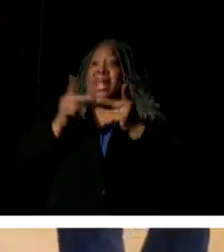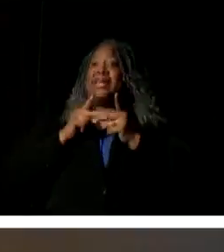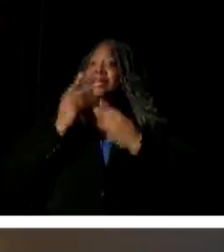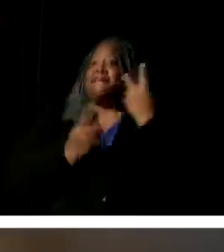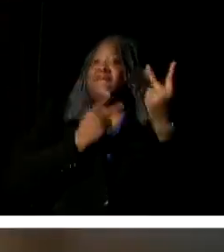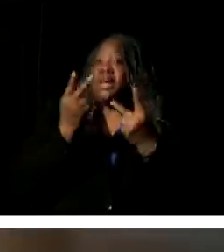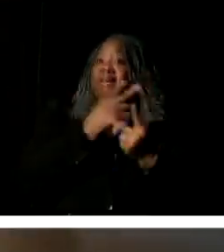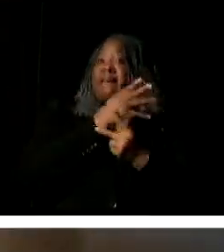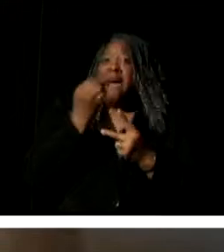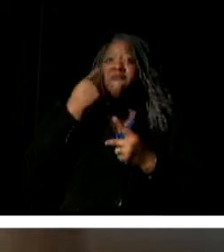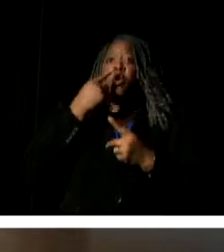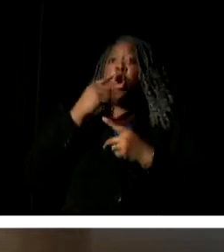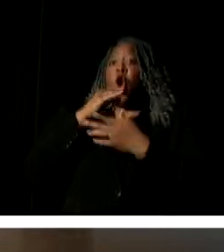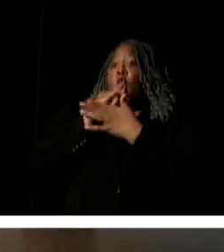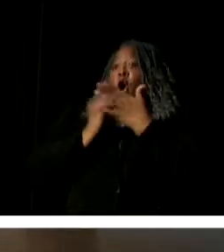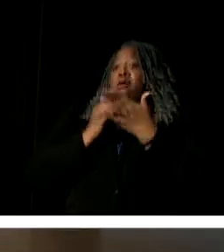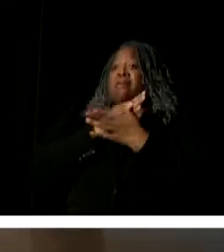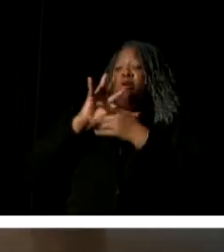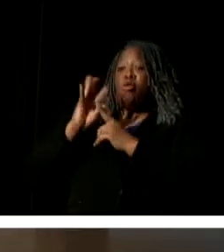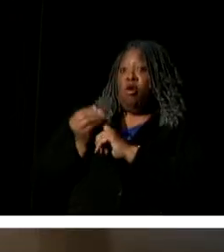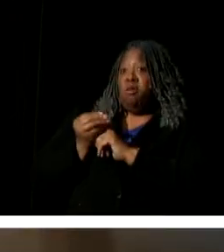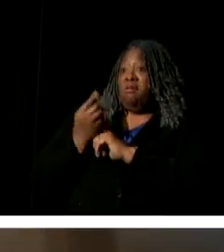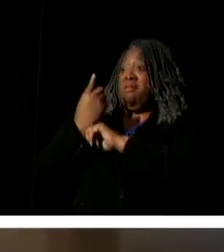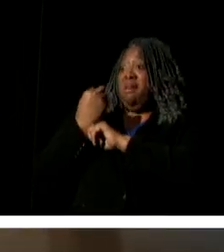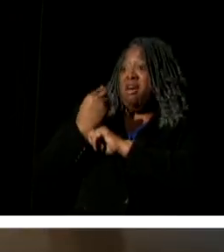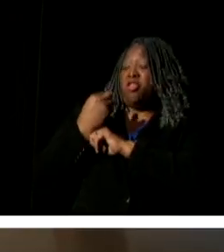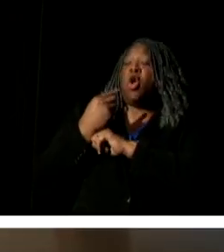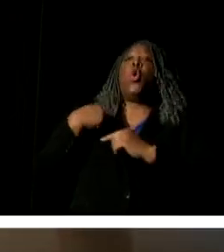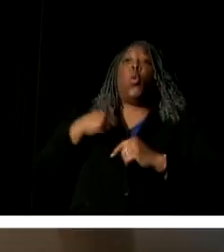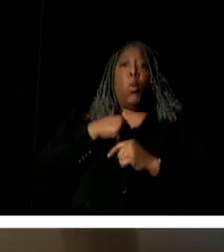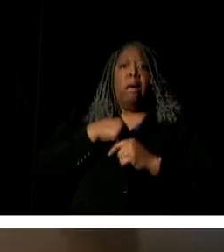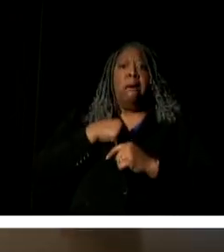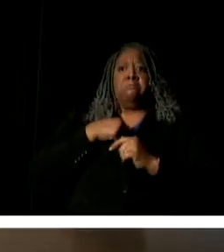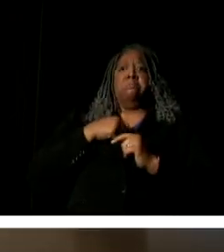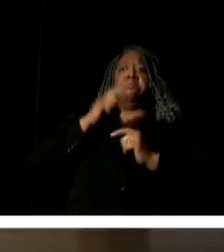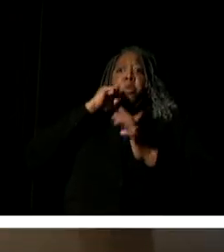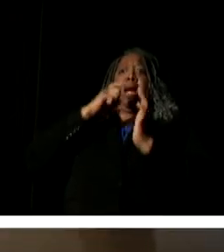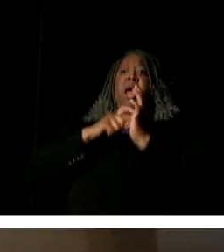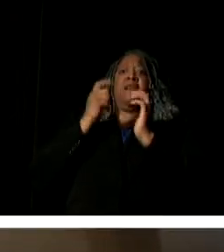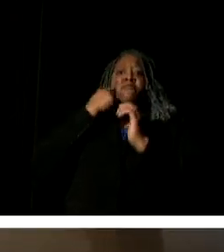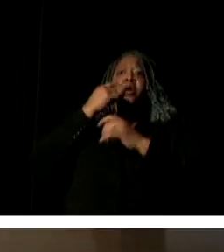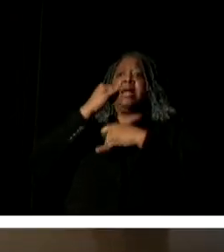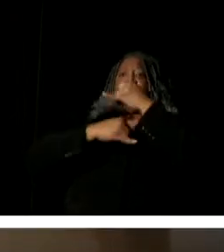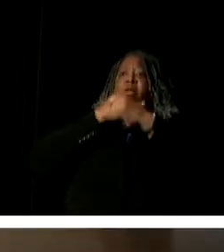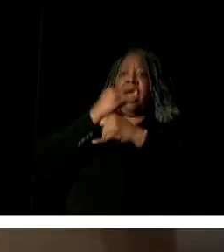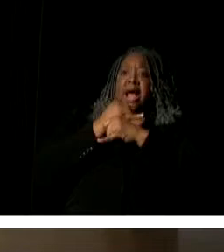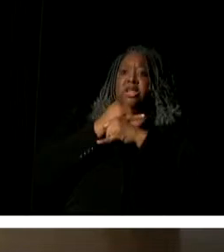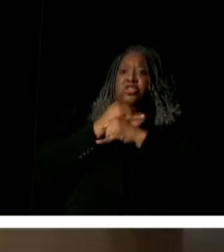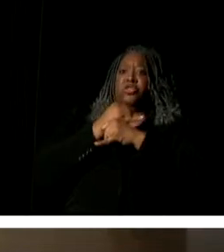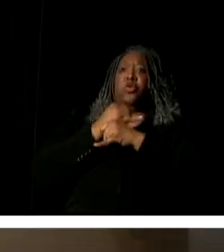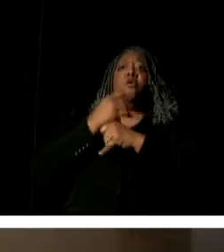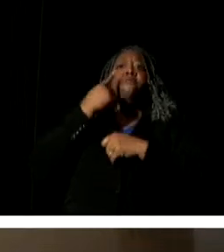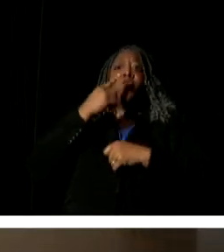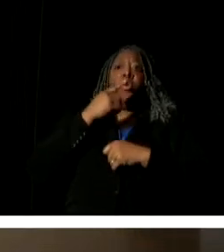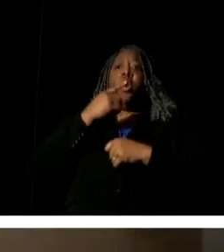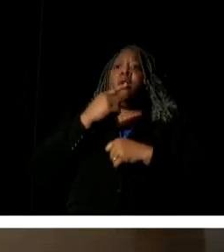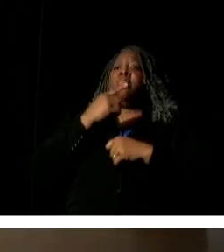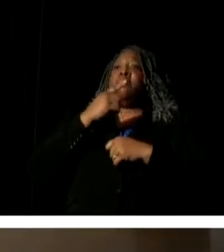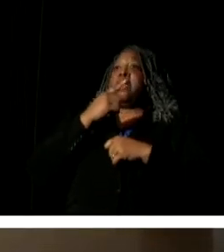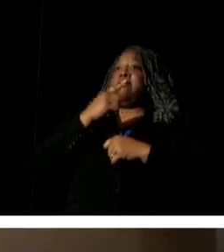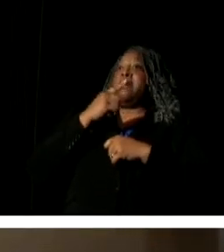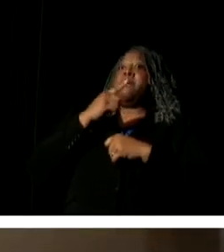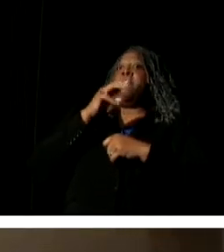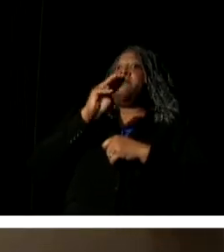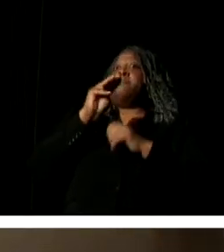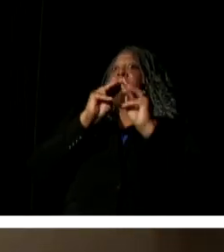culture. In the last year, Little Rock has earned international attention and acclaim for attractions like the reimagined Arkansas Museum